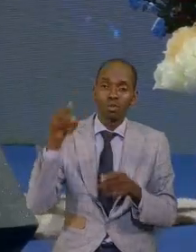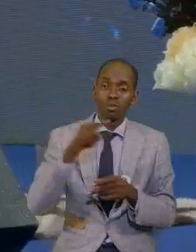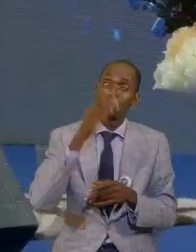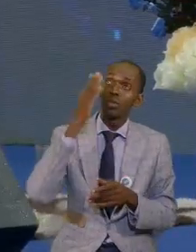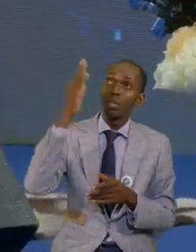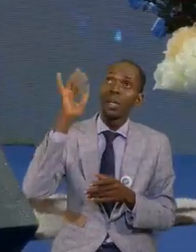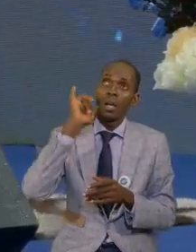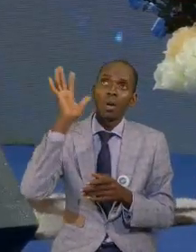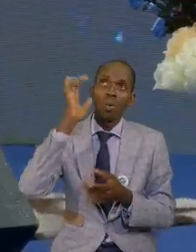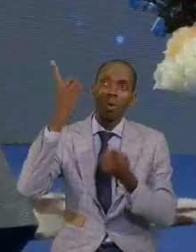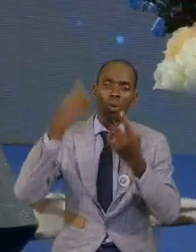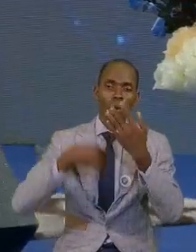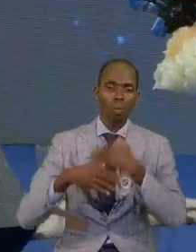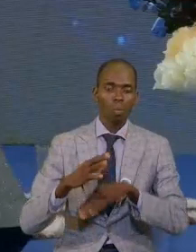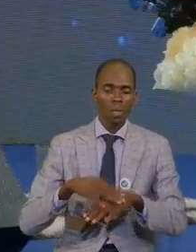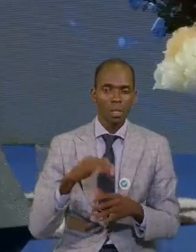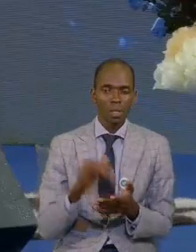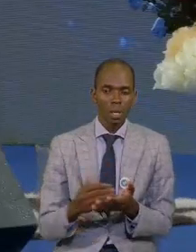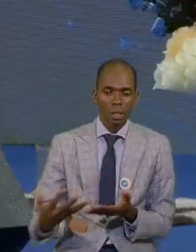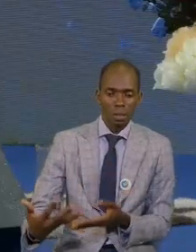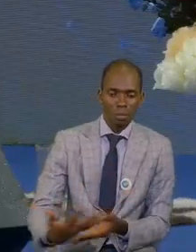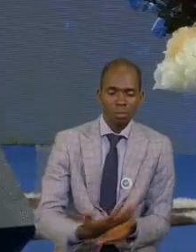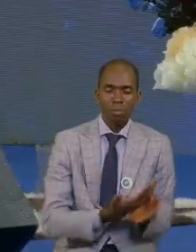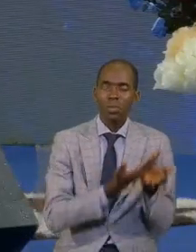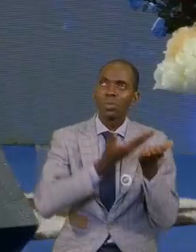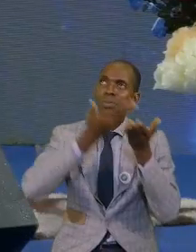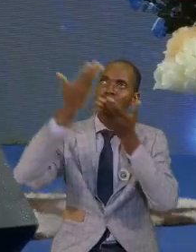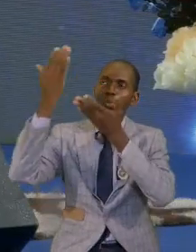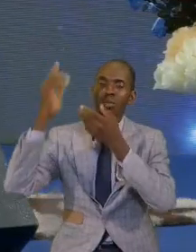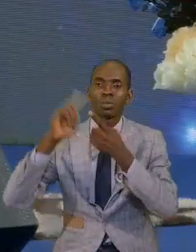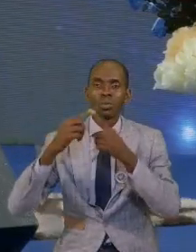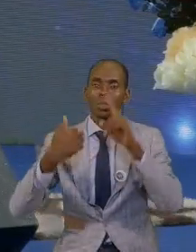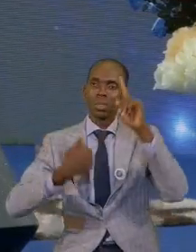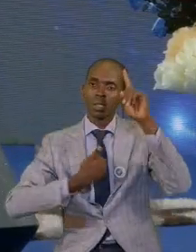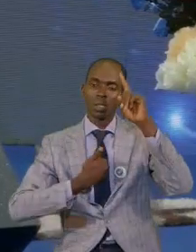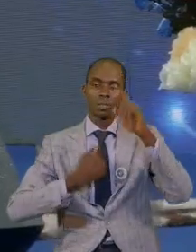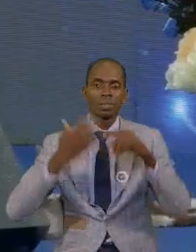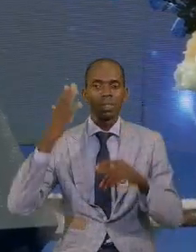and take you unto myself.